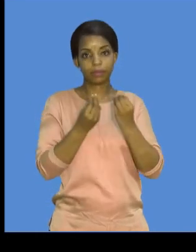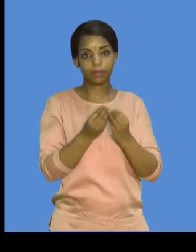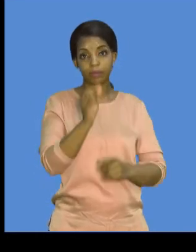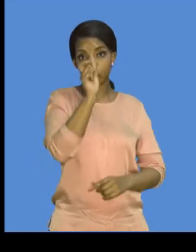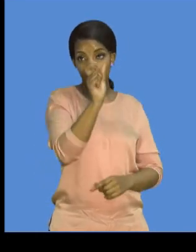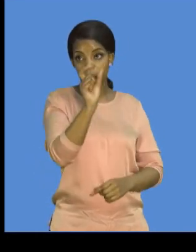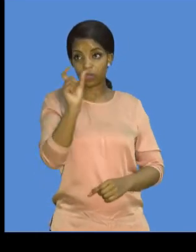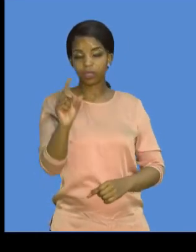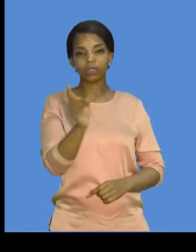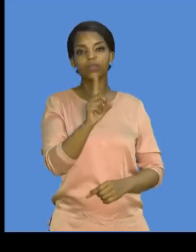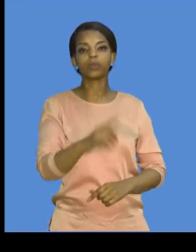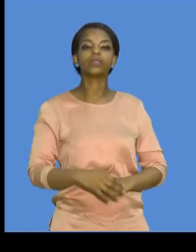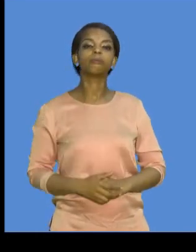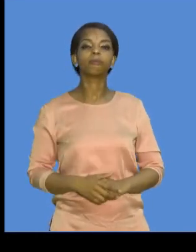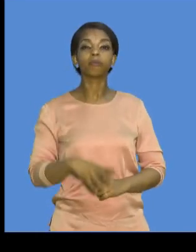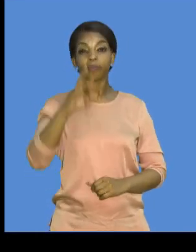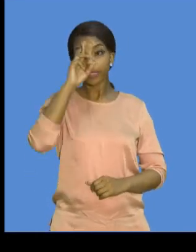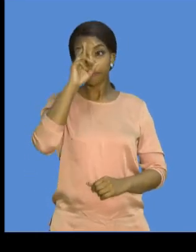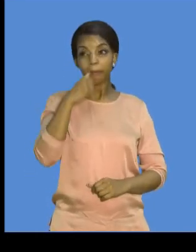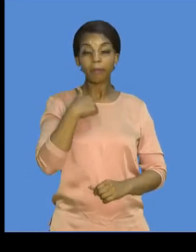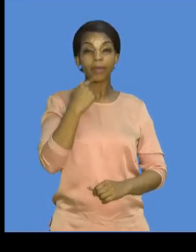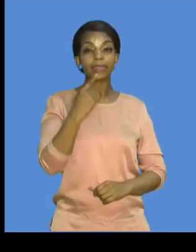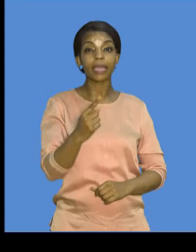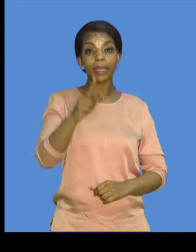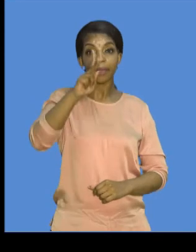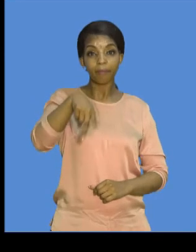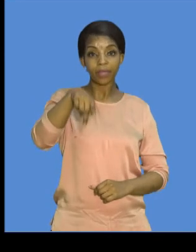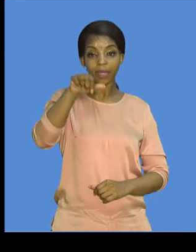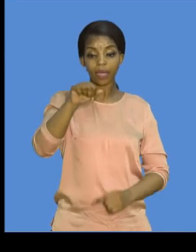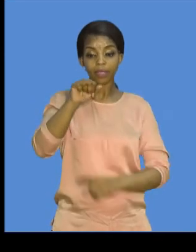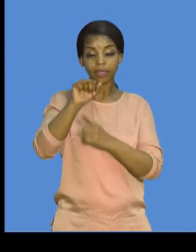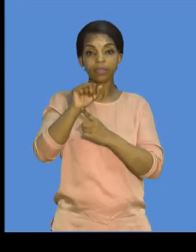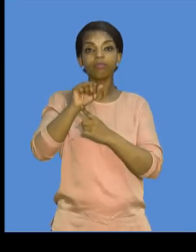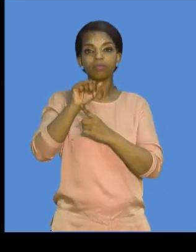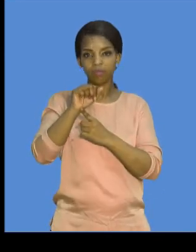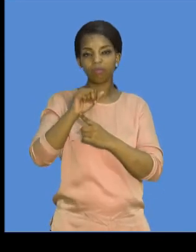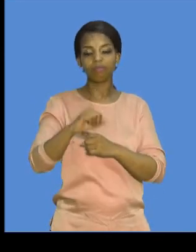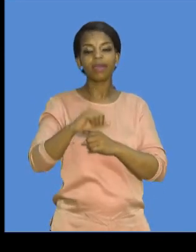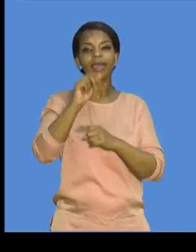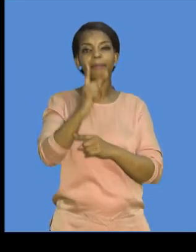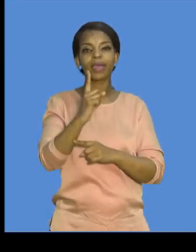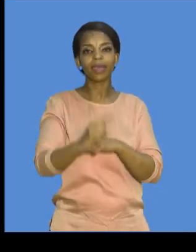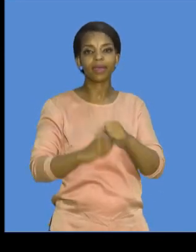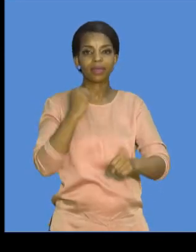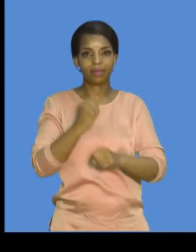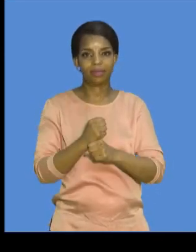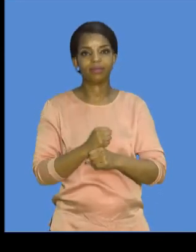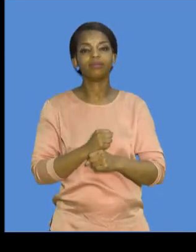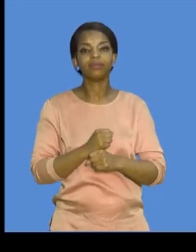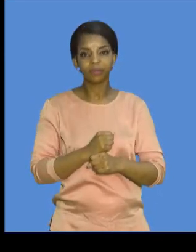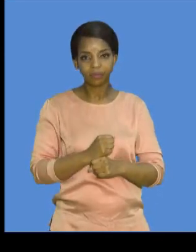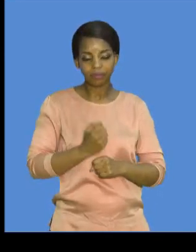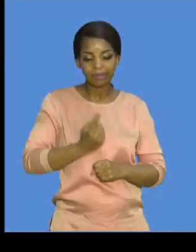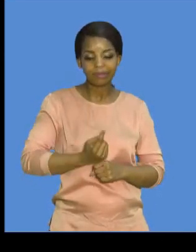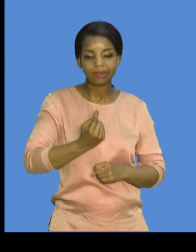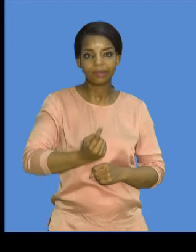guys. Remember that I said it would either be per annum, which they normally show it as PA. This means you get